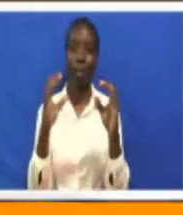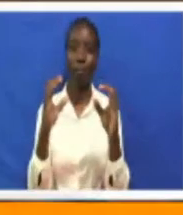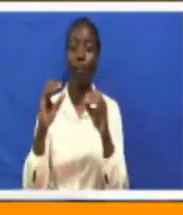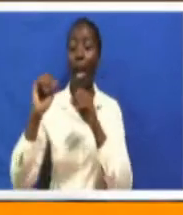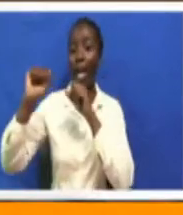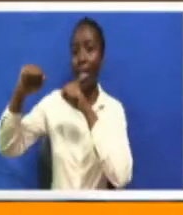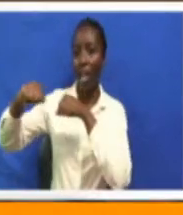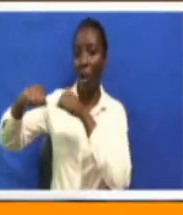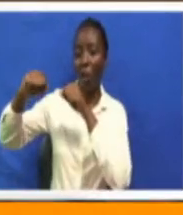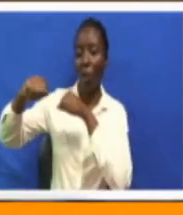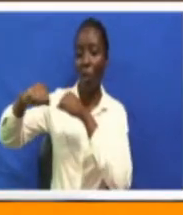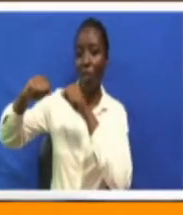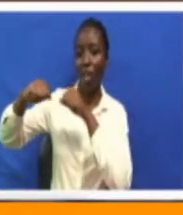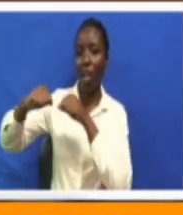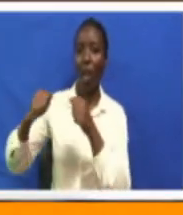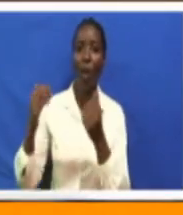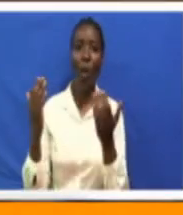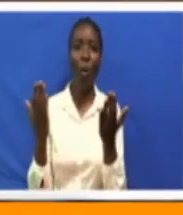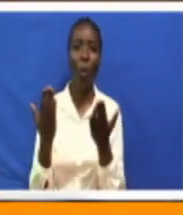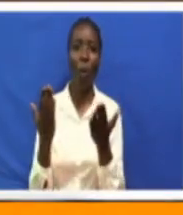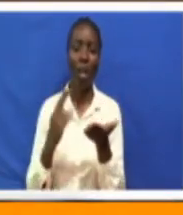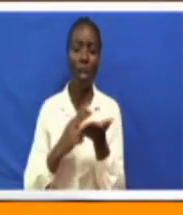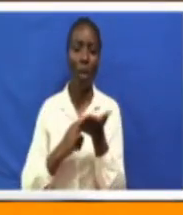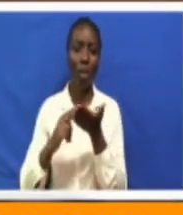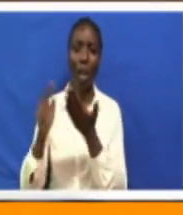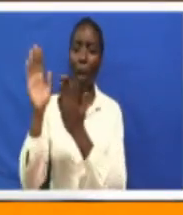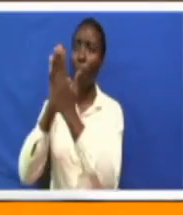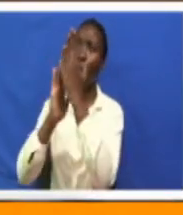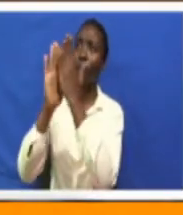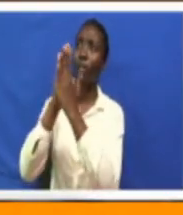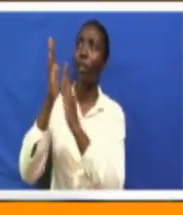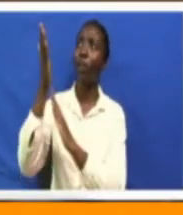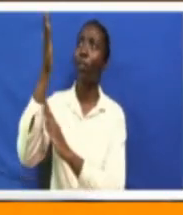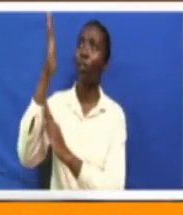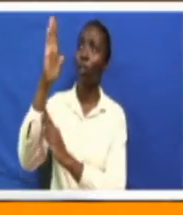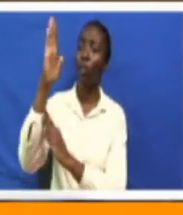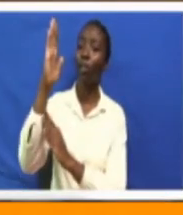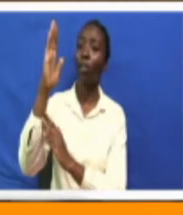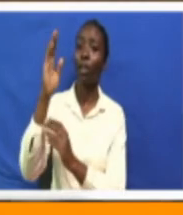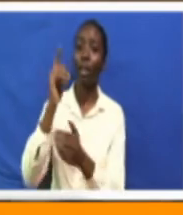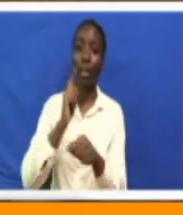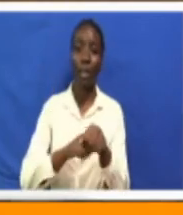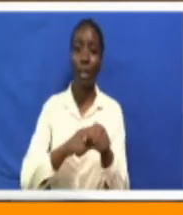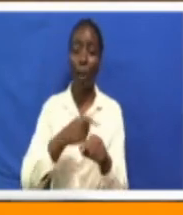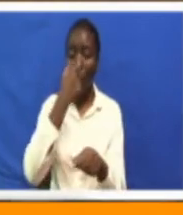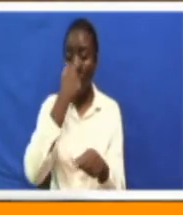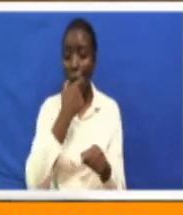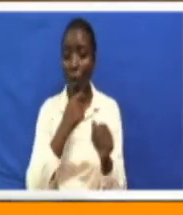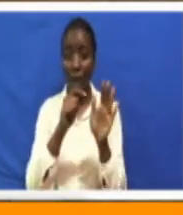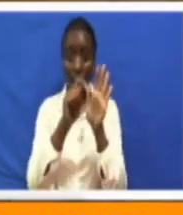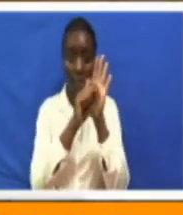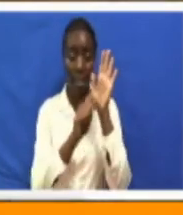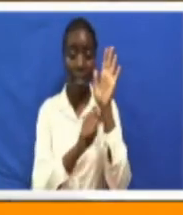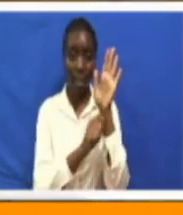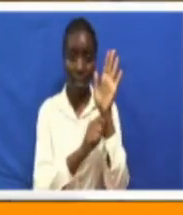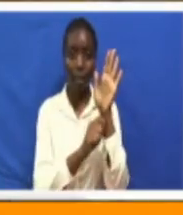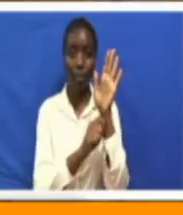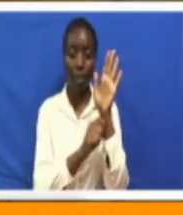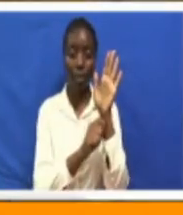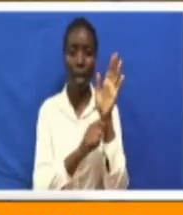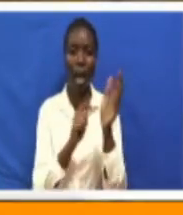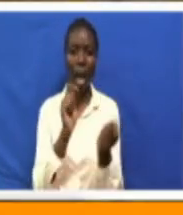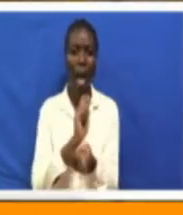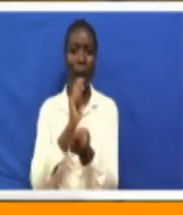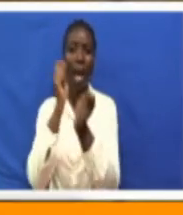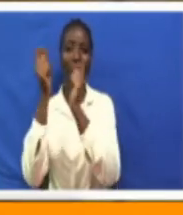Covenant that was the divine presence of God in our in the Old Testament has been